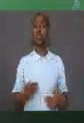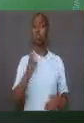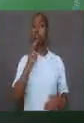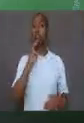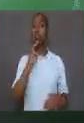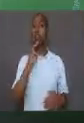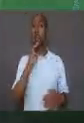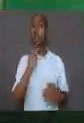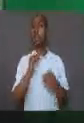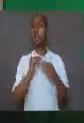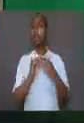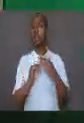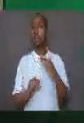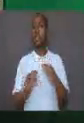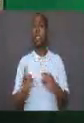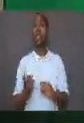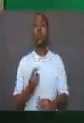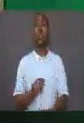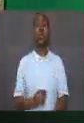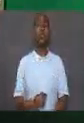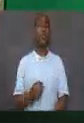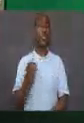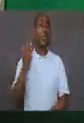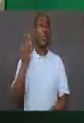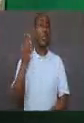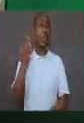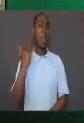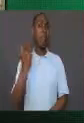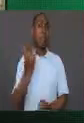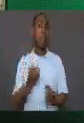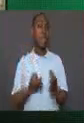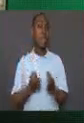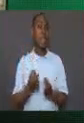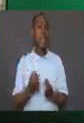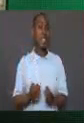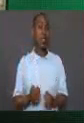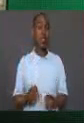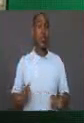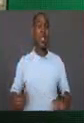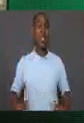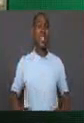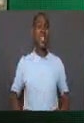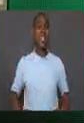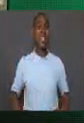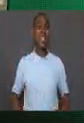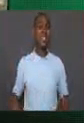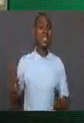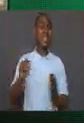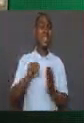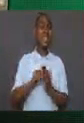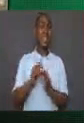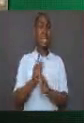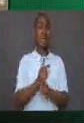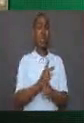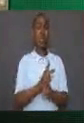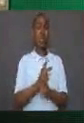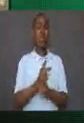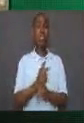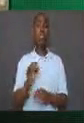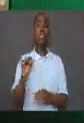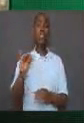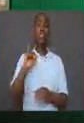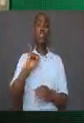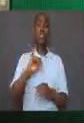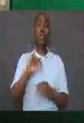water. As previously mentioned, the kidneys also regulate the salt balance